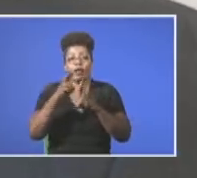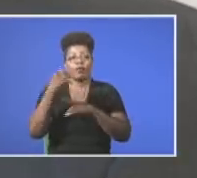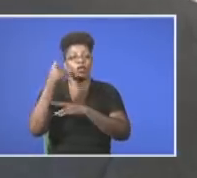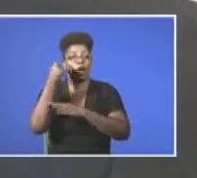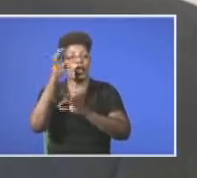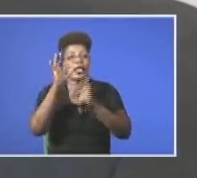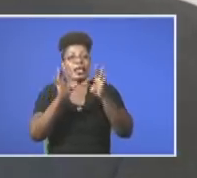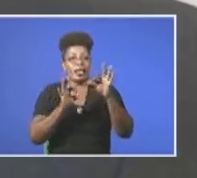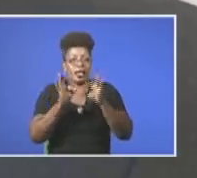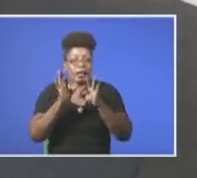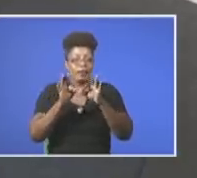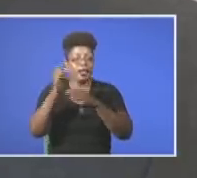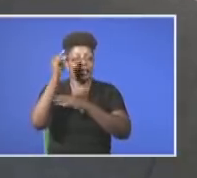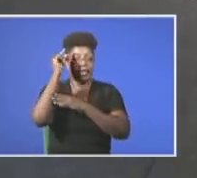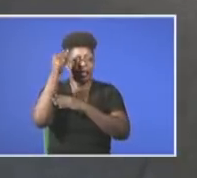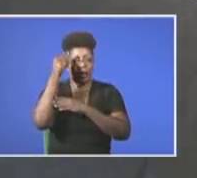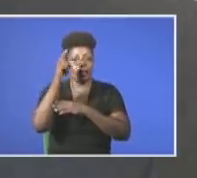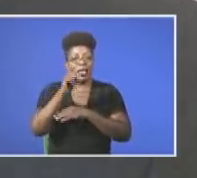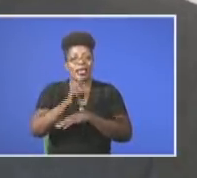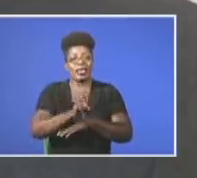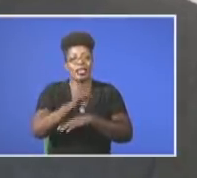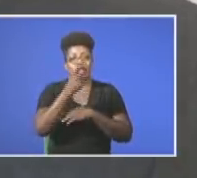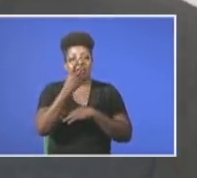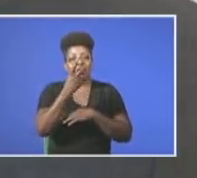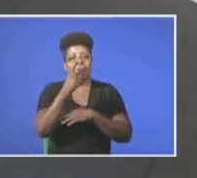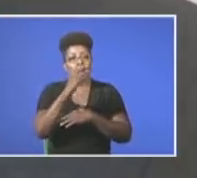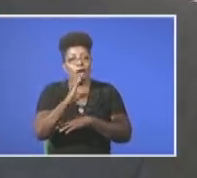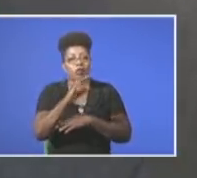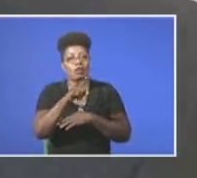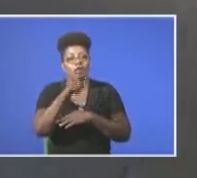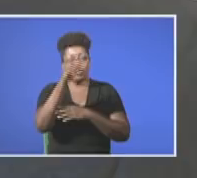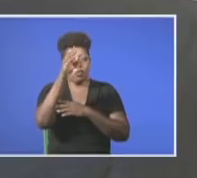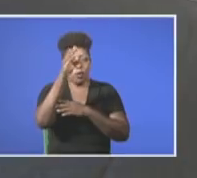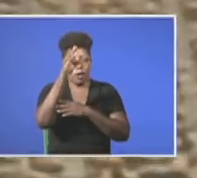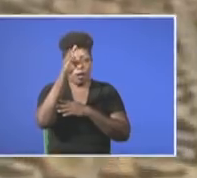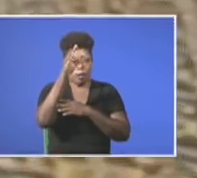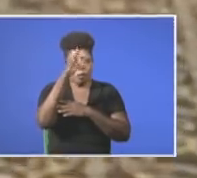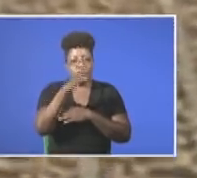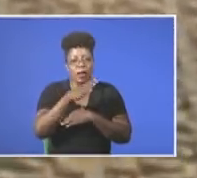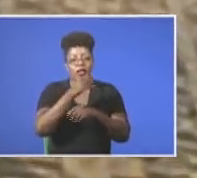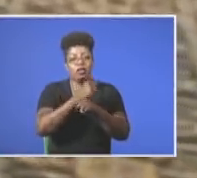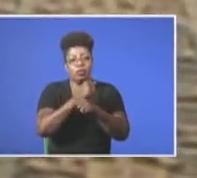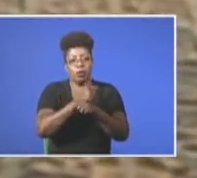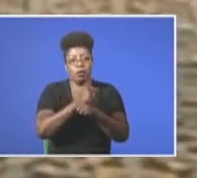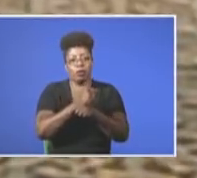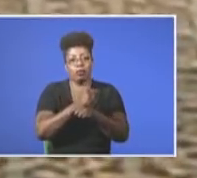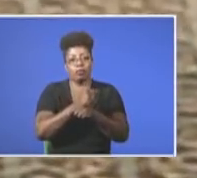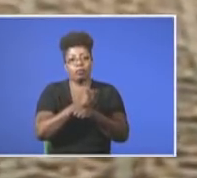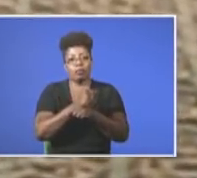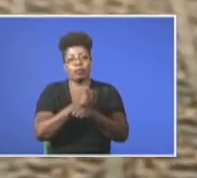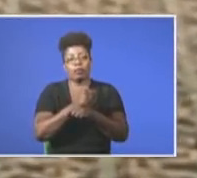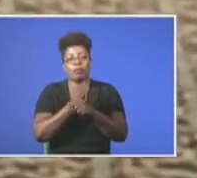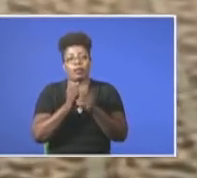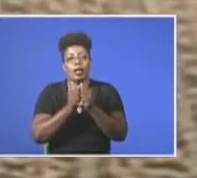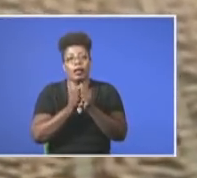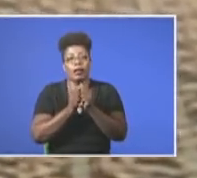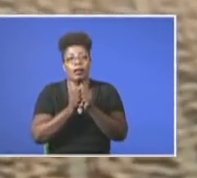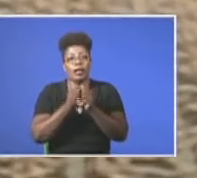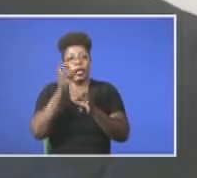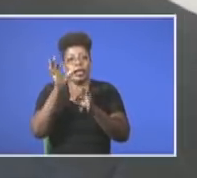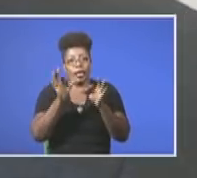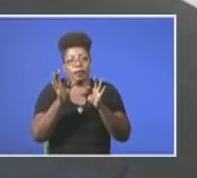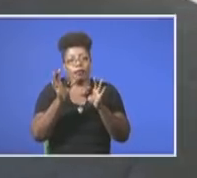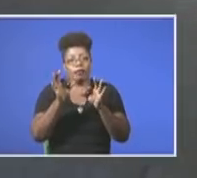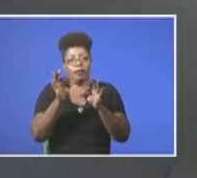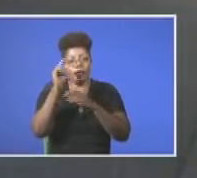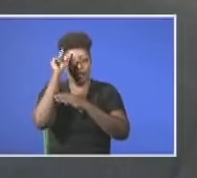government says, I need 200 you guys on the property tomorrow, let's get this thing rebuilt. If the government were to take that on